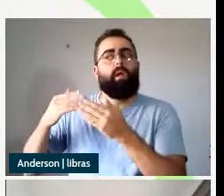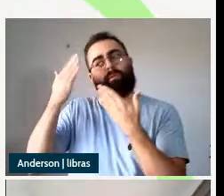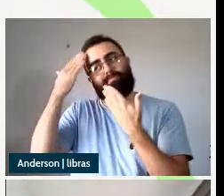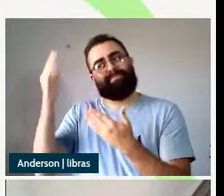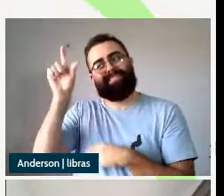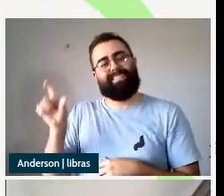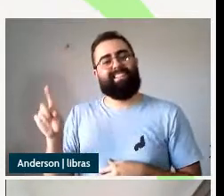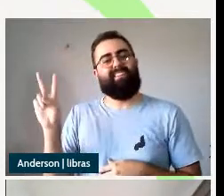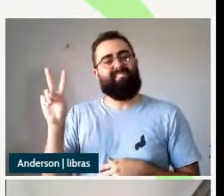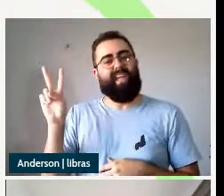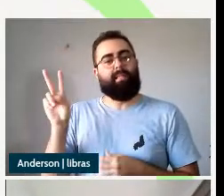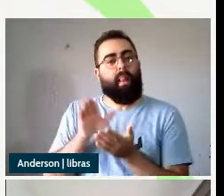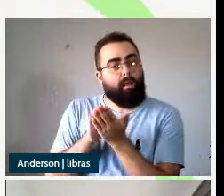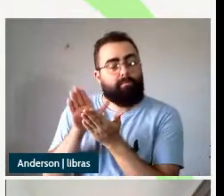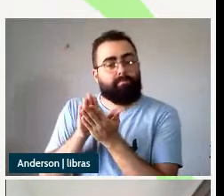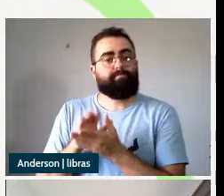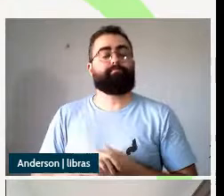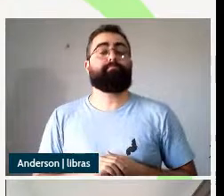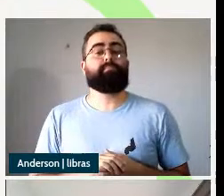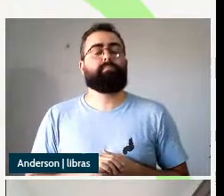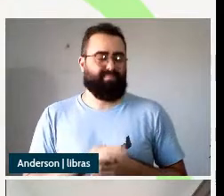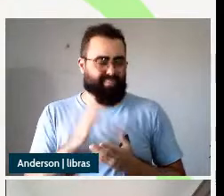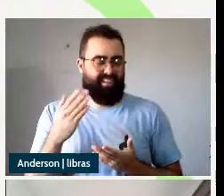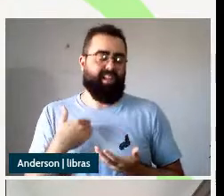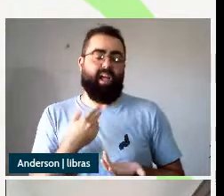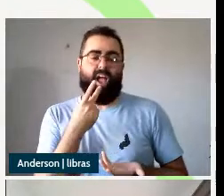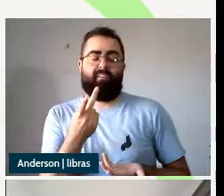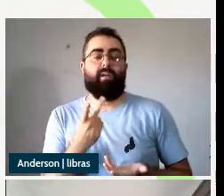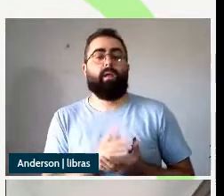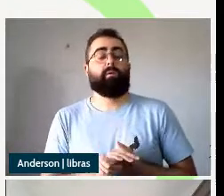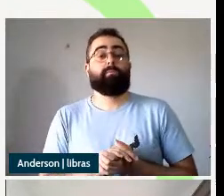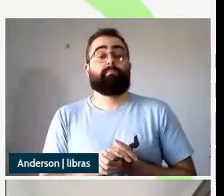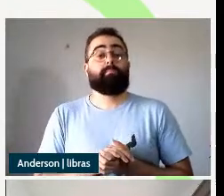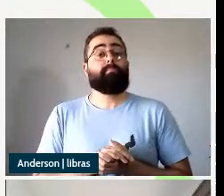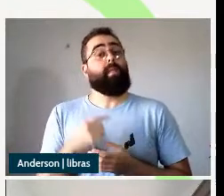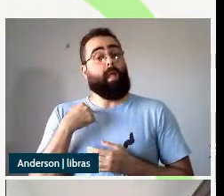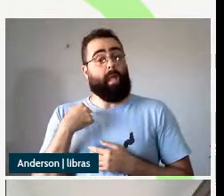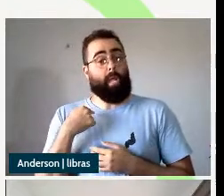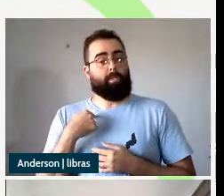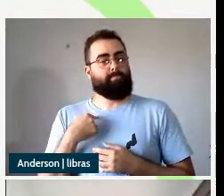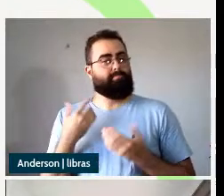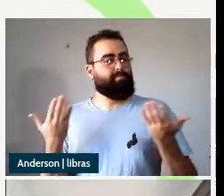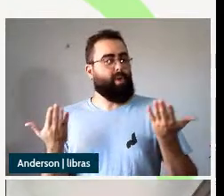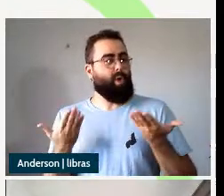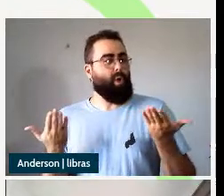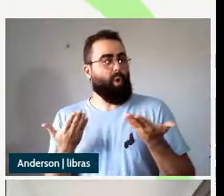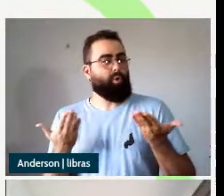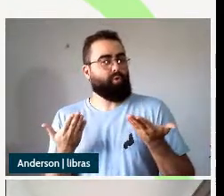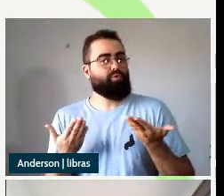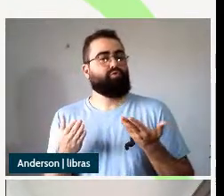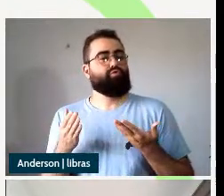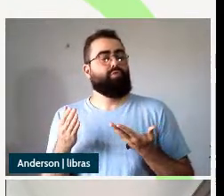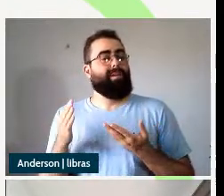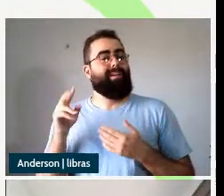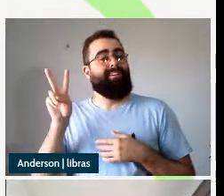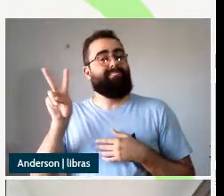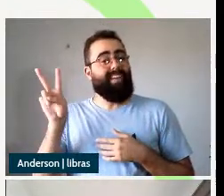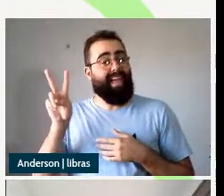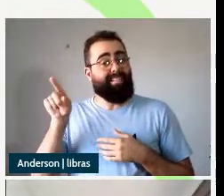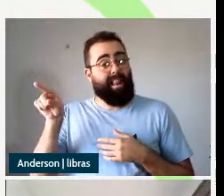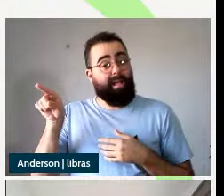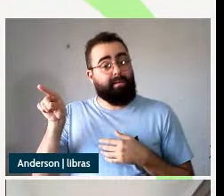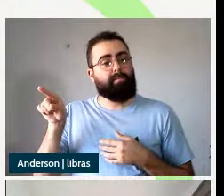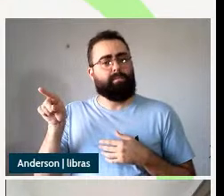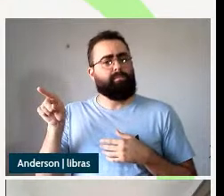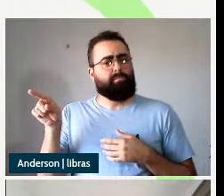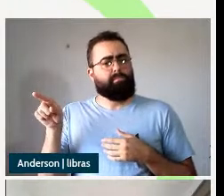So, as I was saying, what I'm going to talk about was not central for Vendler, but he did note that subtract